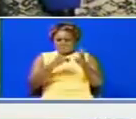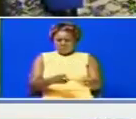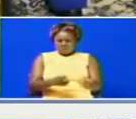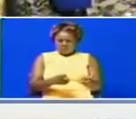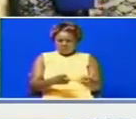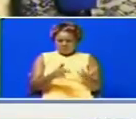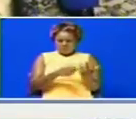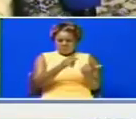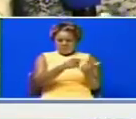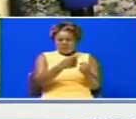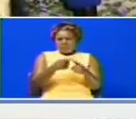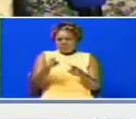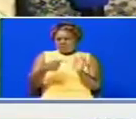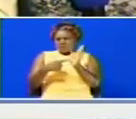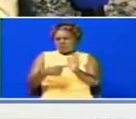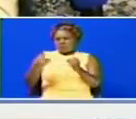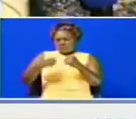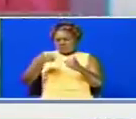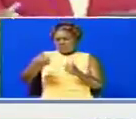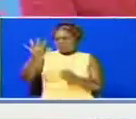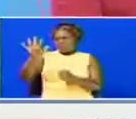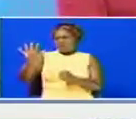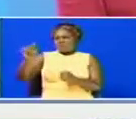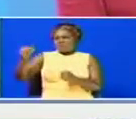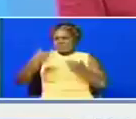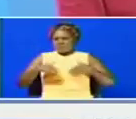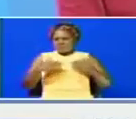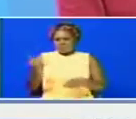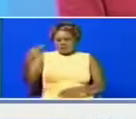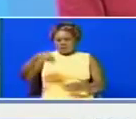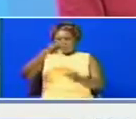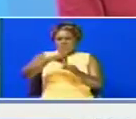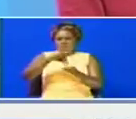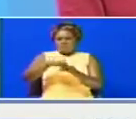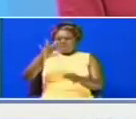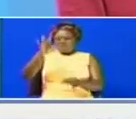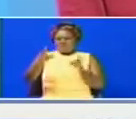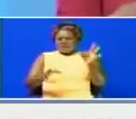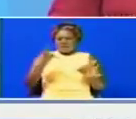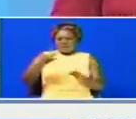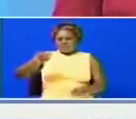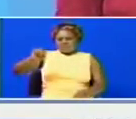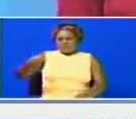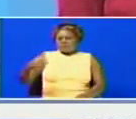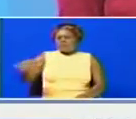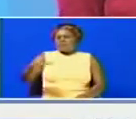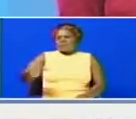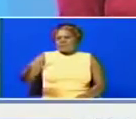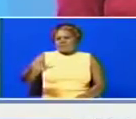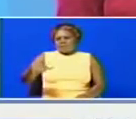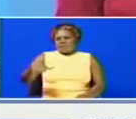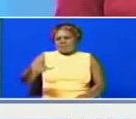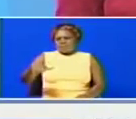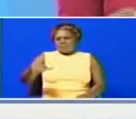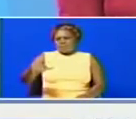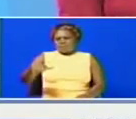says, by then, they were showing 6.5 million people turned out to vote in those 33,000 areas covered by KEMS